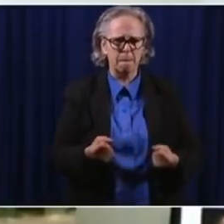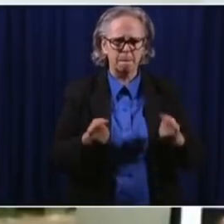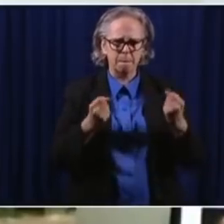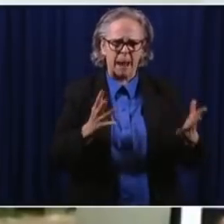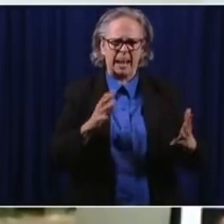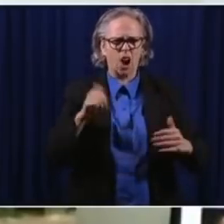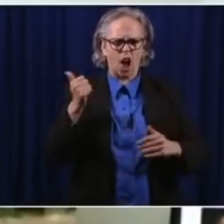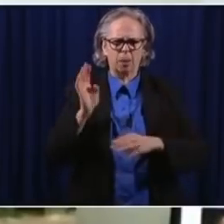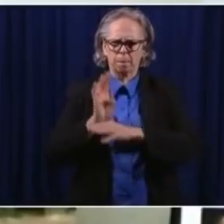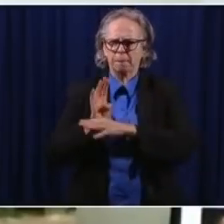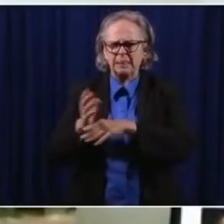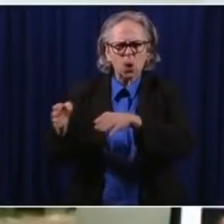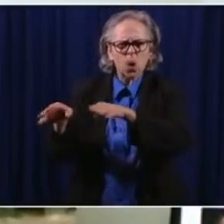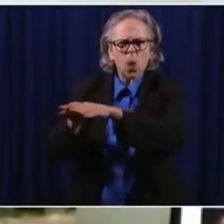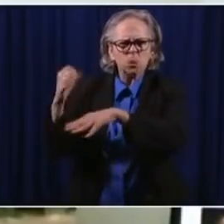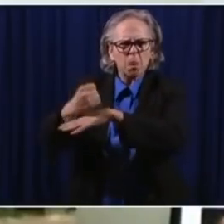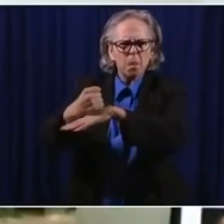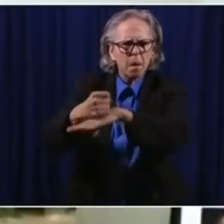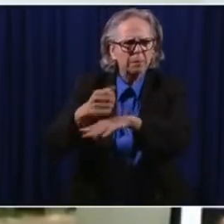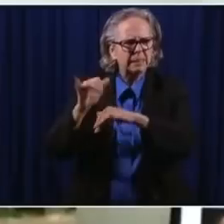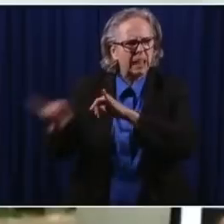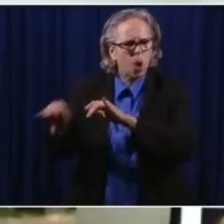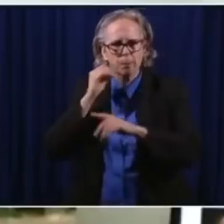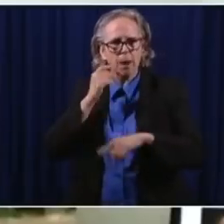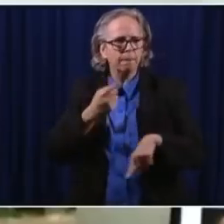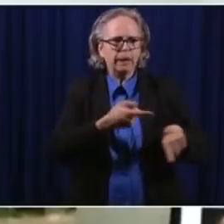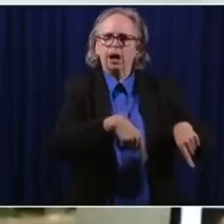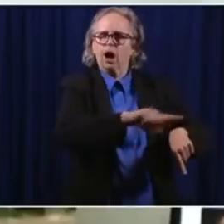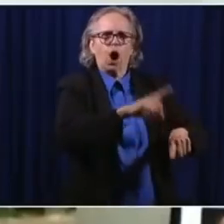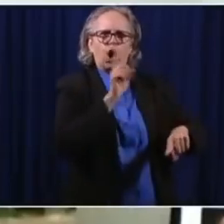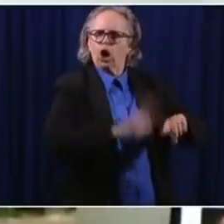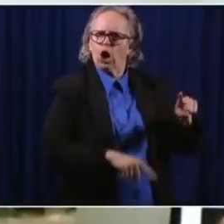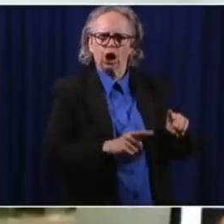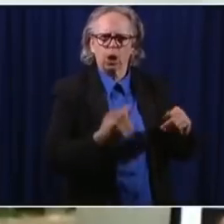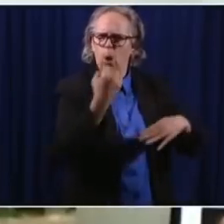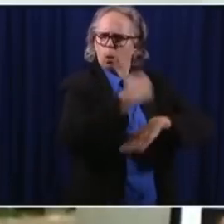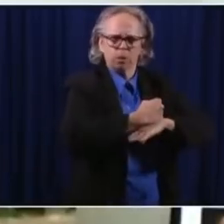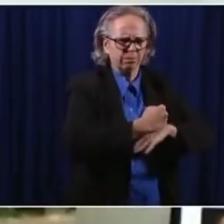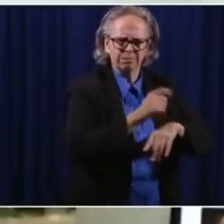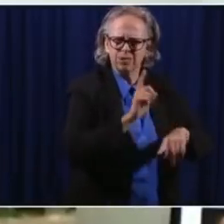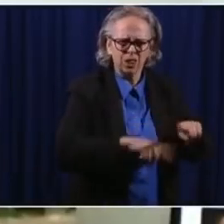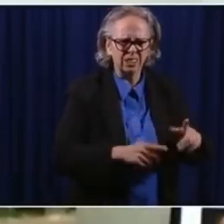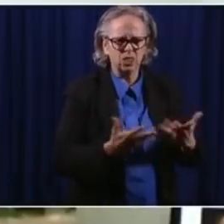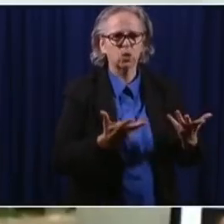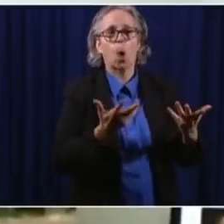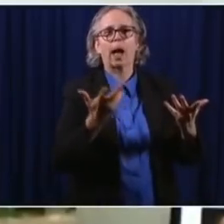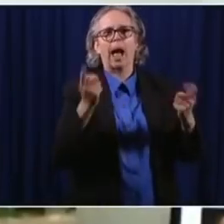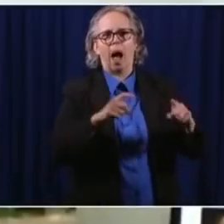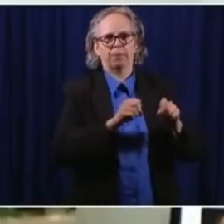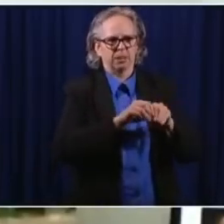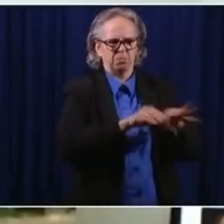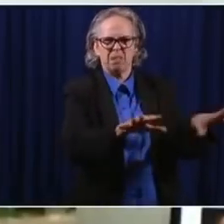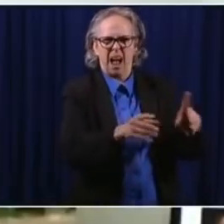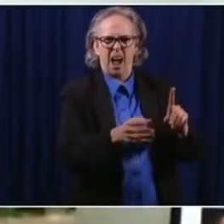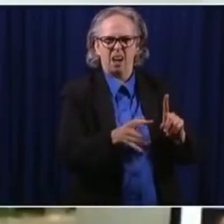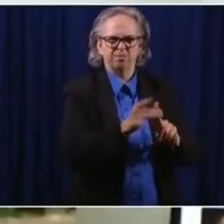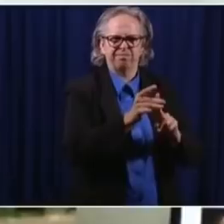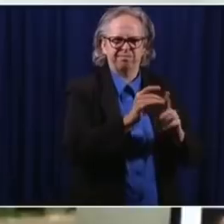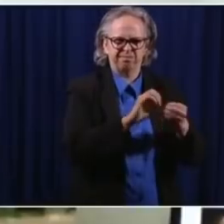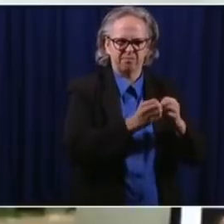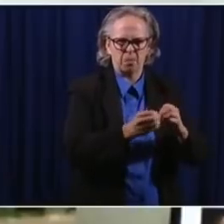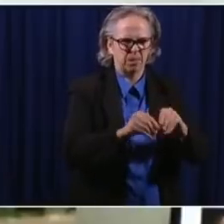so they passed that along, and several large outbreaks, including at Dole. We had some outbreaks